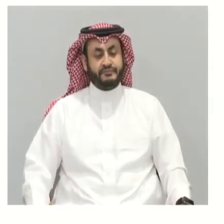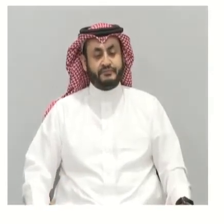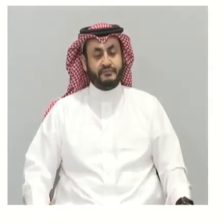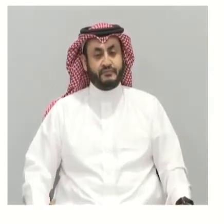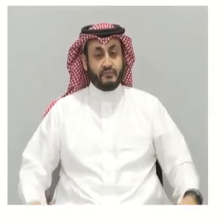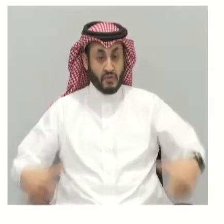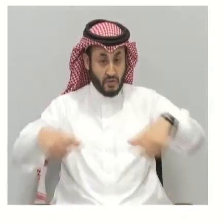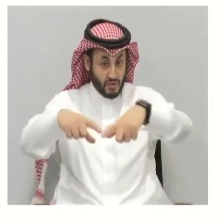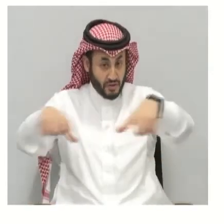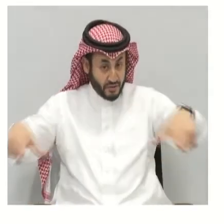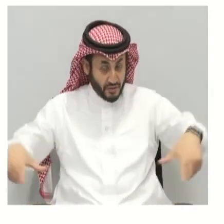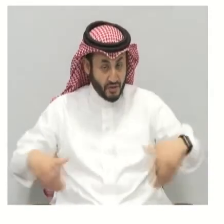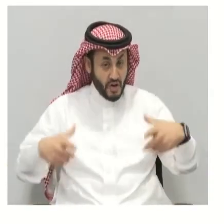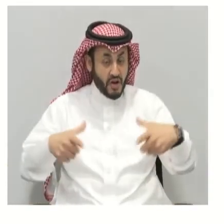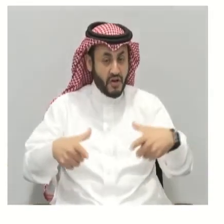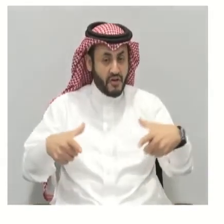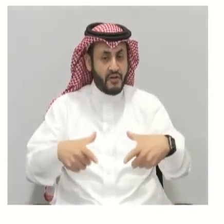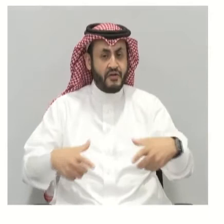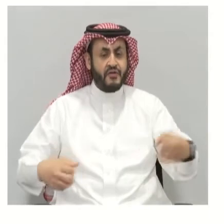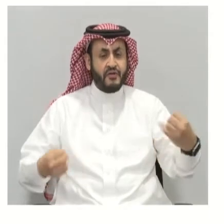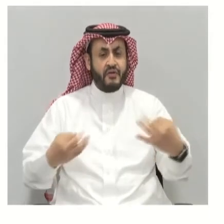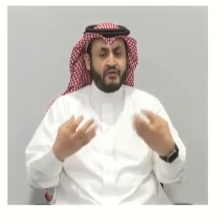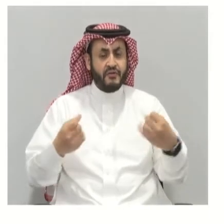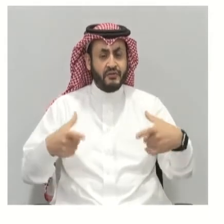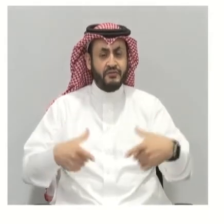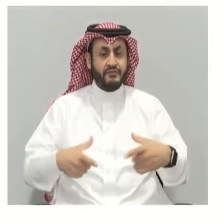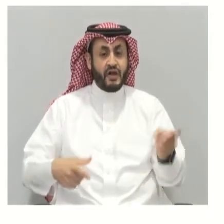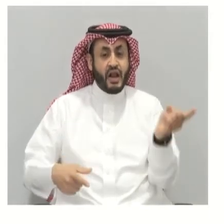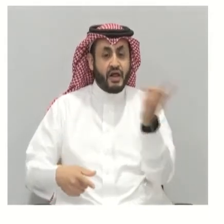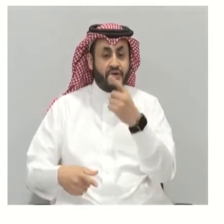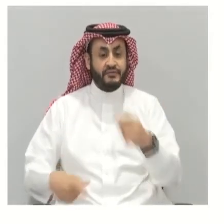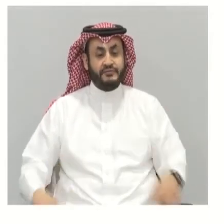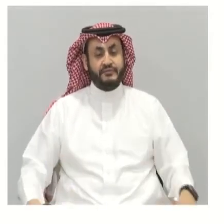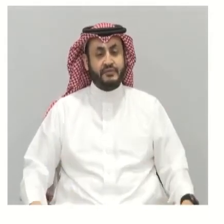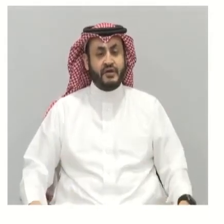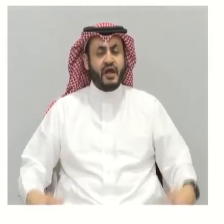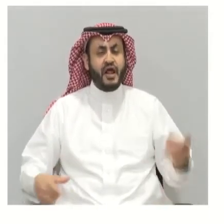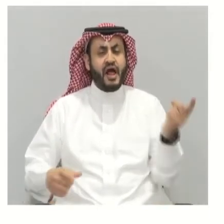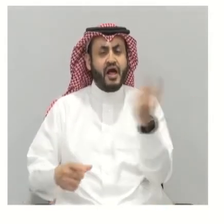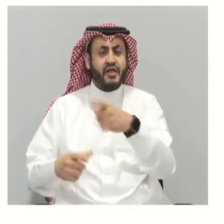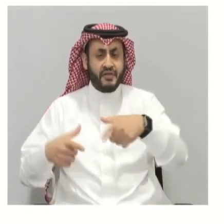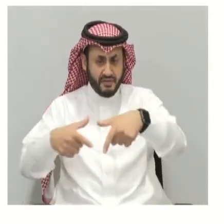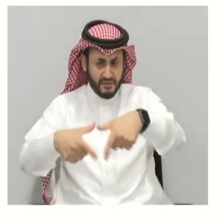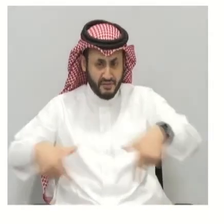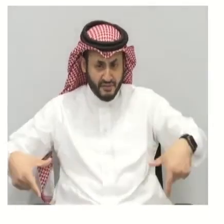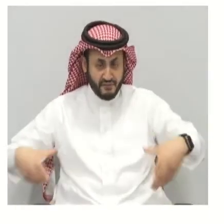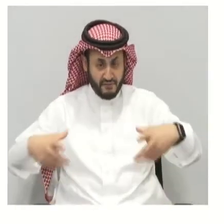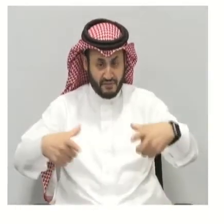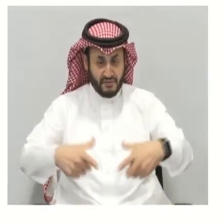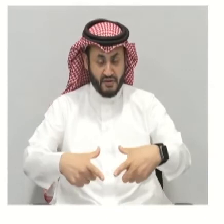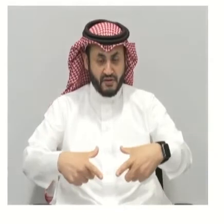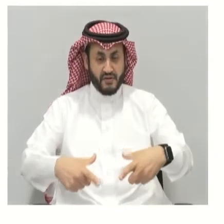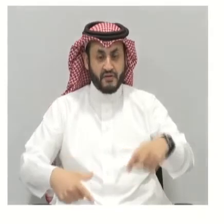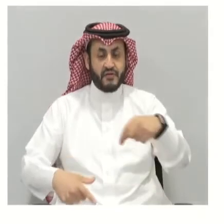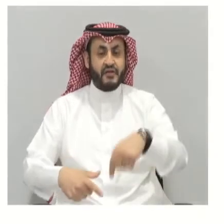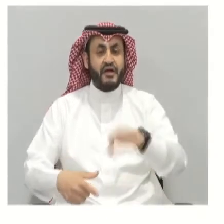They are in stadium. So at the end of the mall, there is a what? The stadium, so they can play. So where